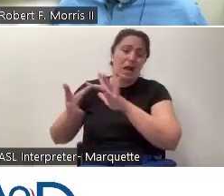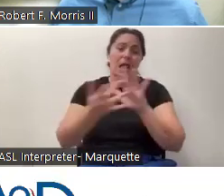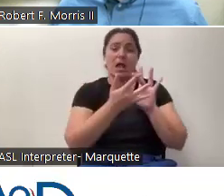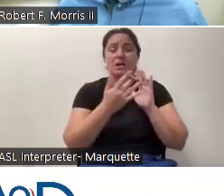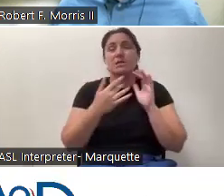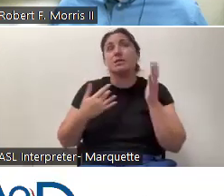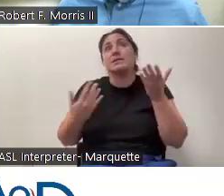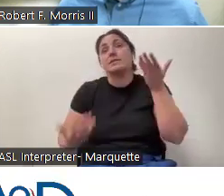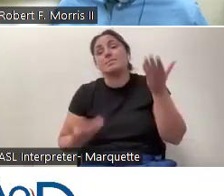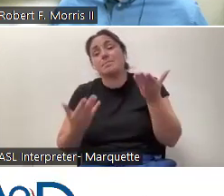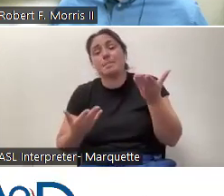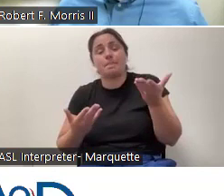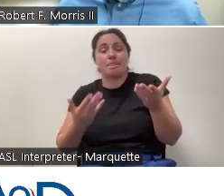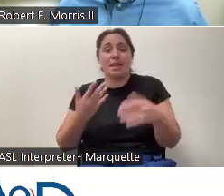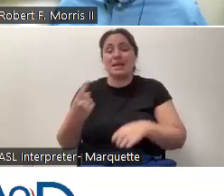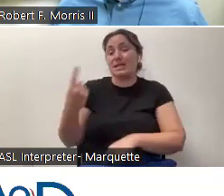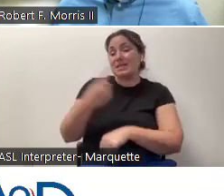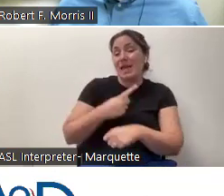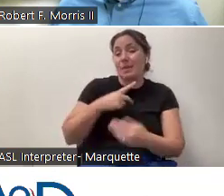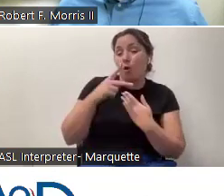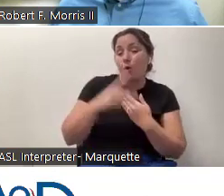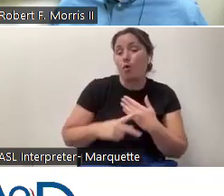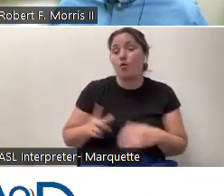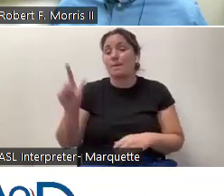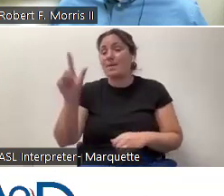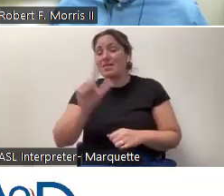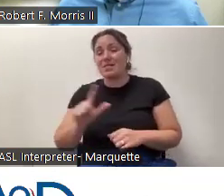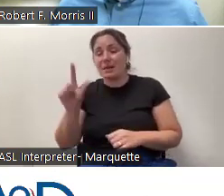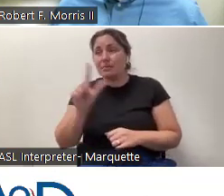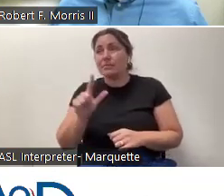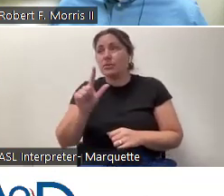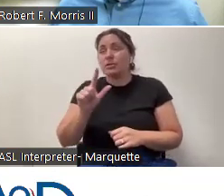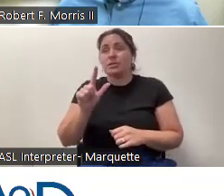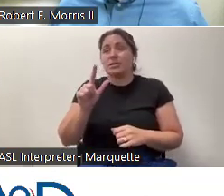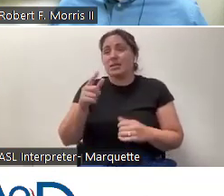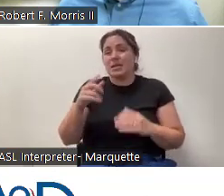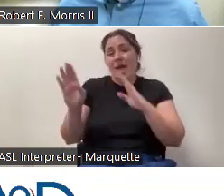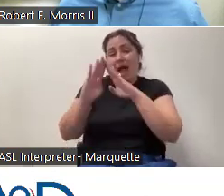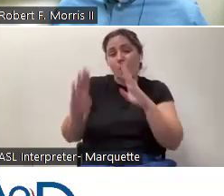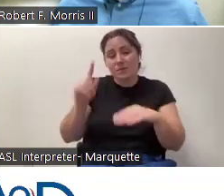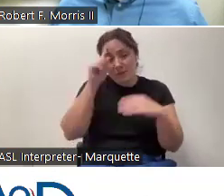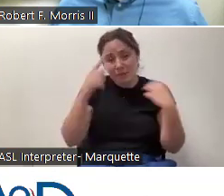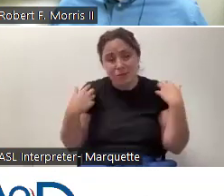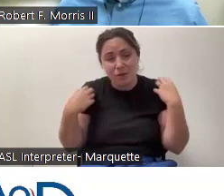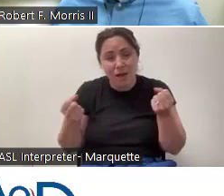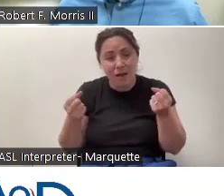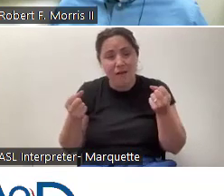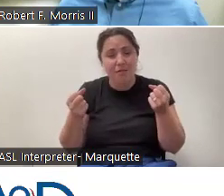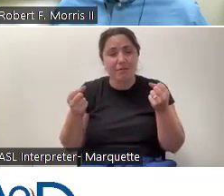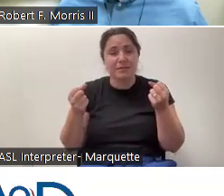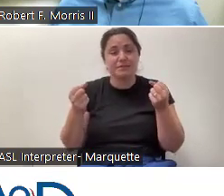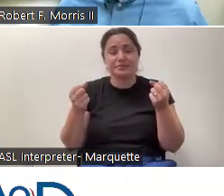through day programs, libraries, housing and mental health organizations,